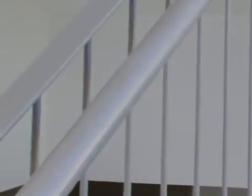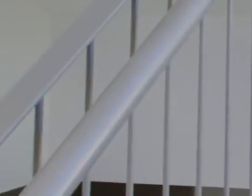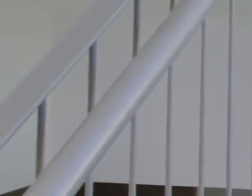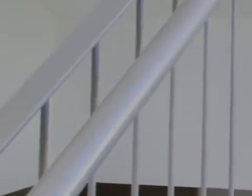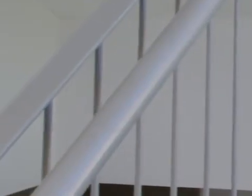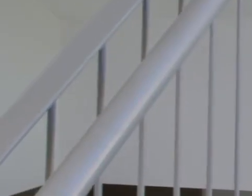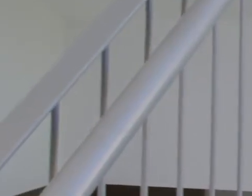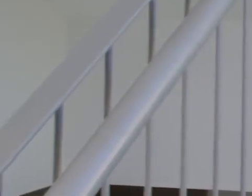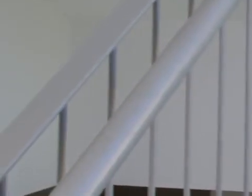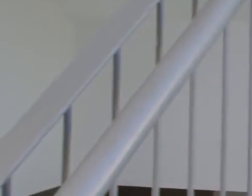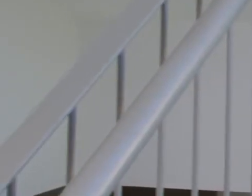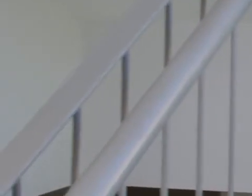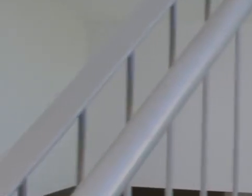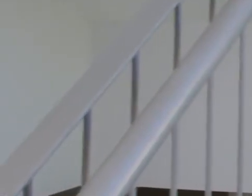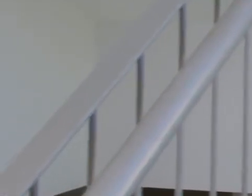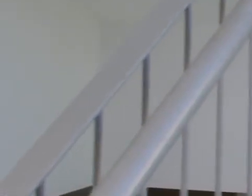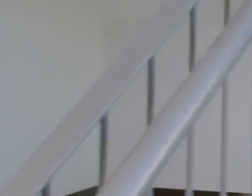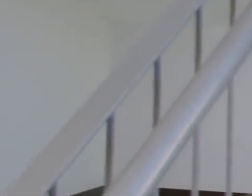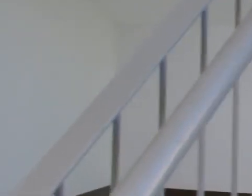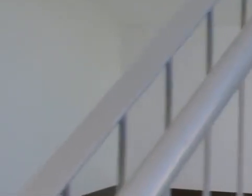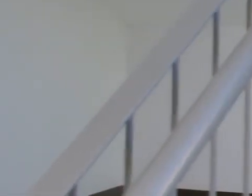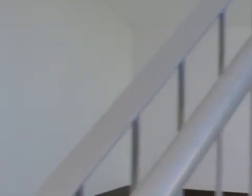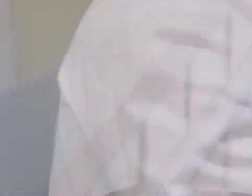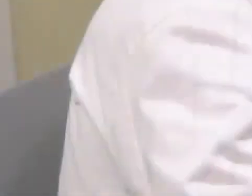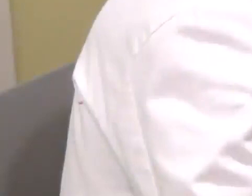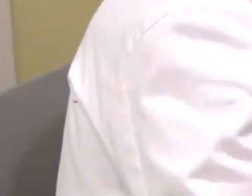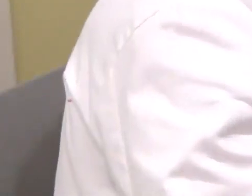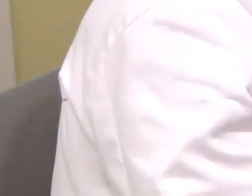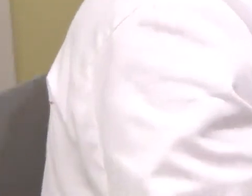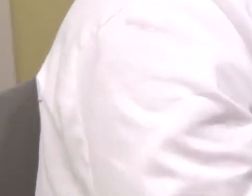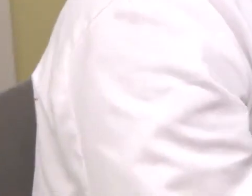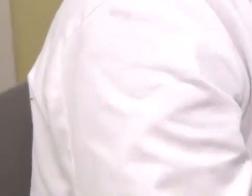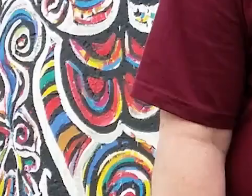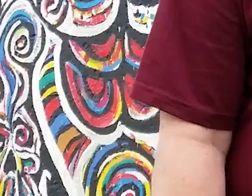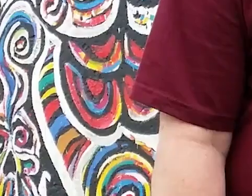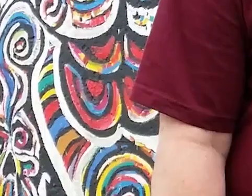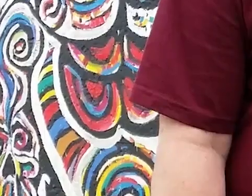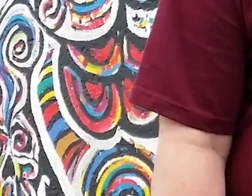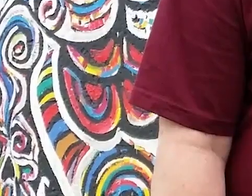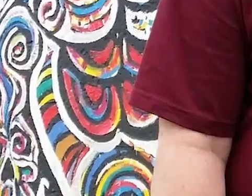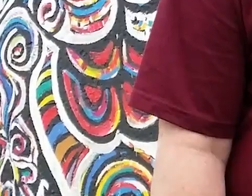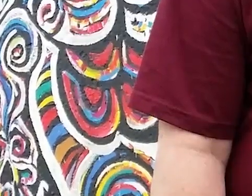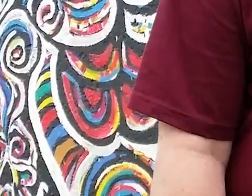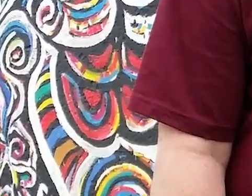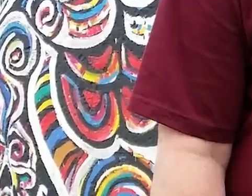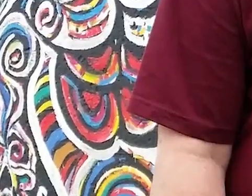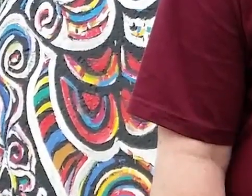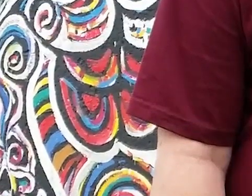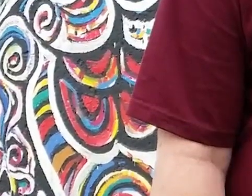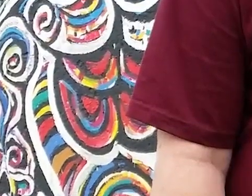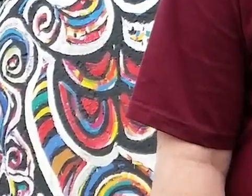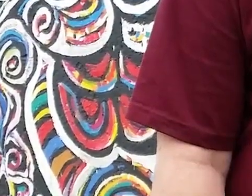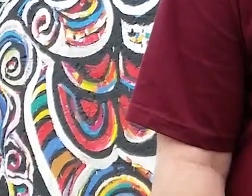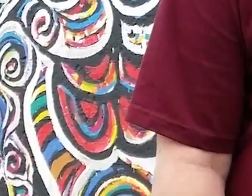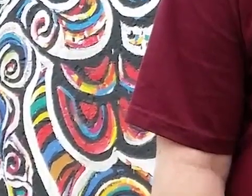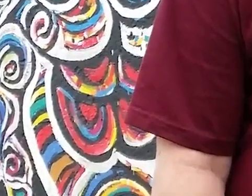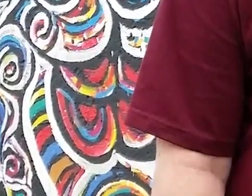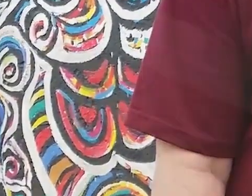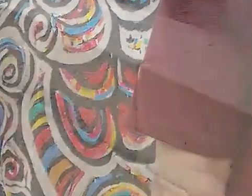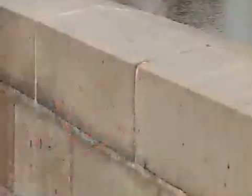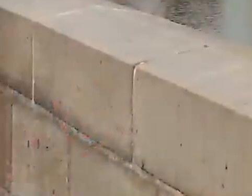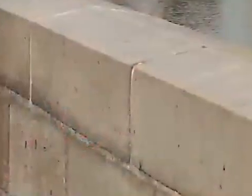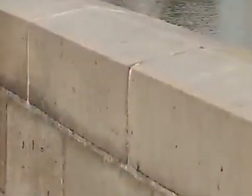nurse ran up to him with news that could have knocked him over with a feather. Christopher Graham is perfectly fine. What are you talking about? There's no